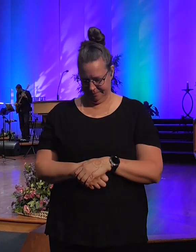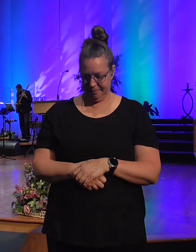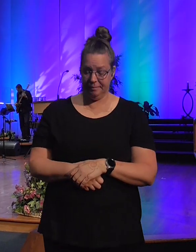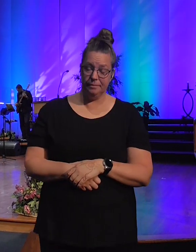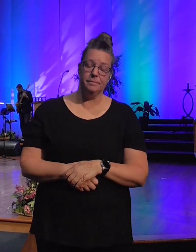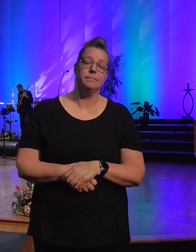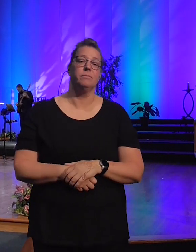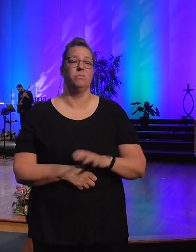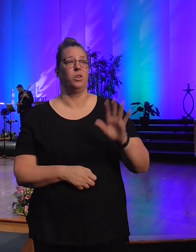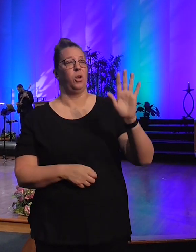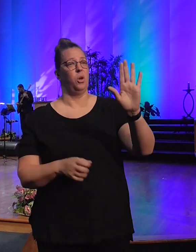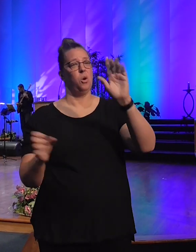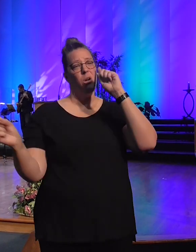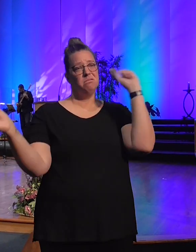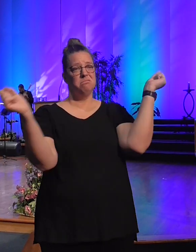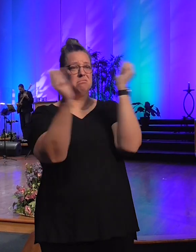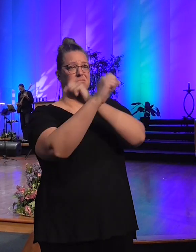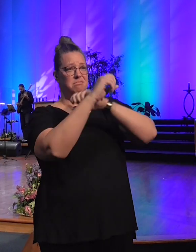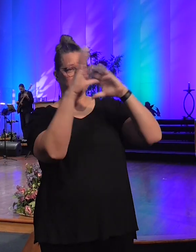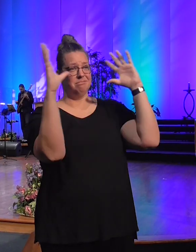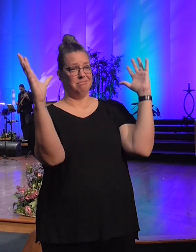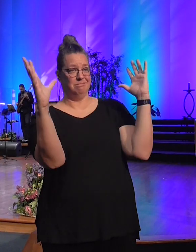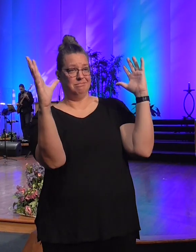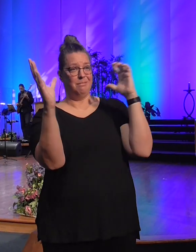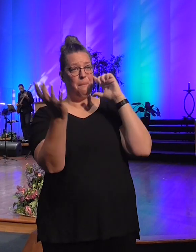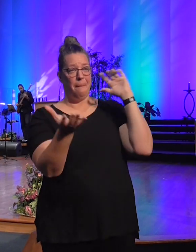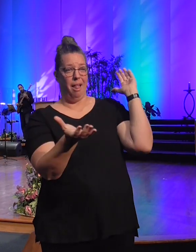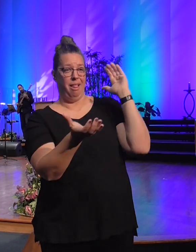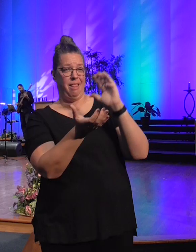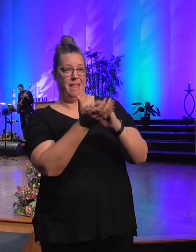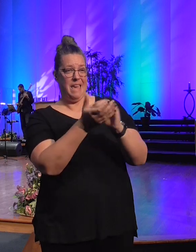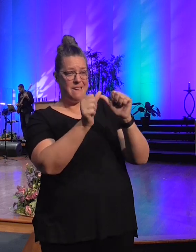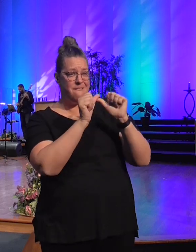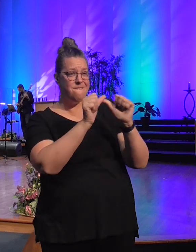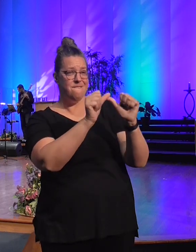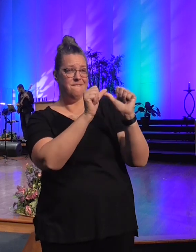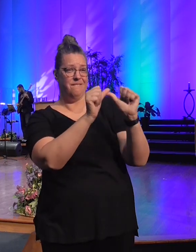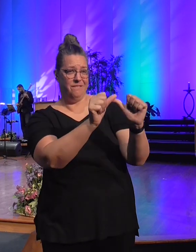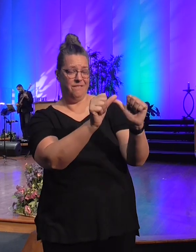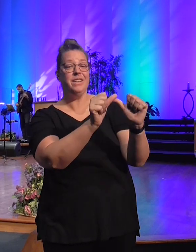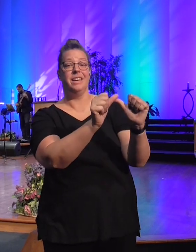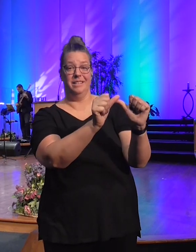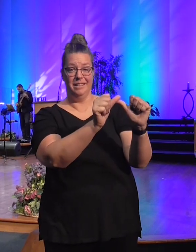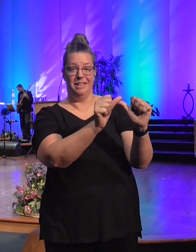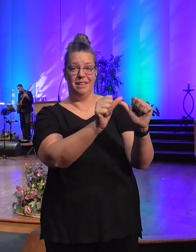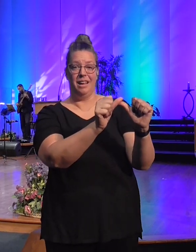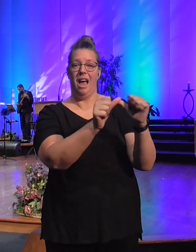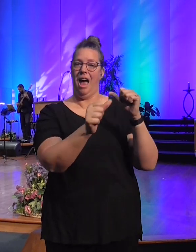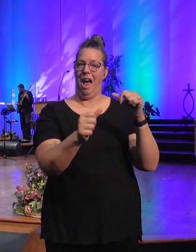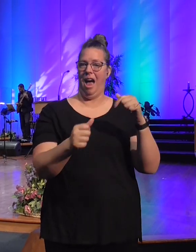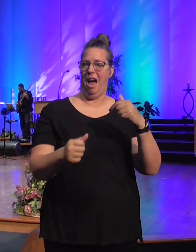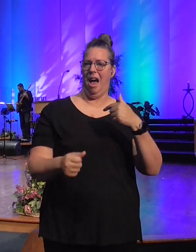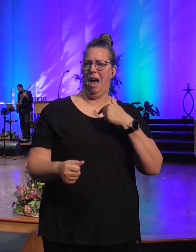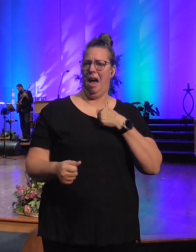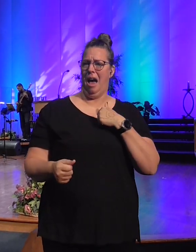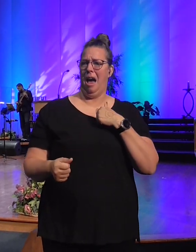What's your vision? Do you believe that you are calling